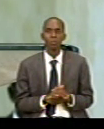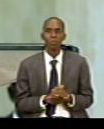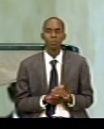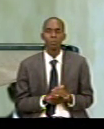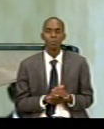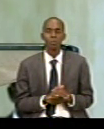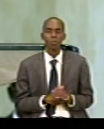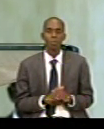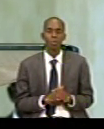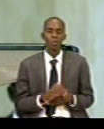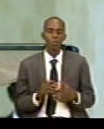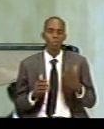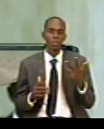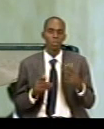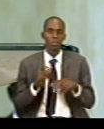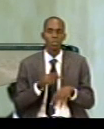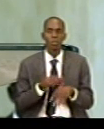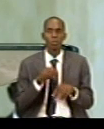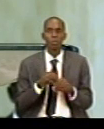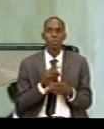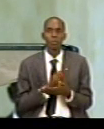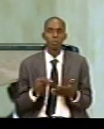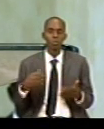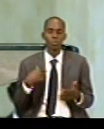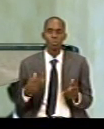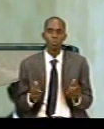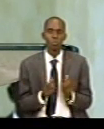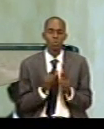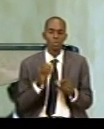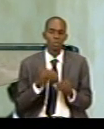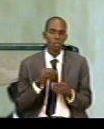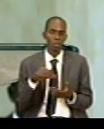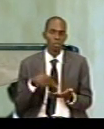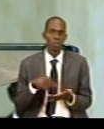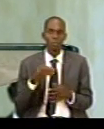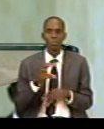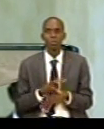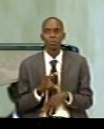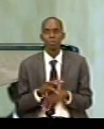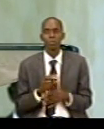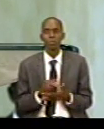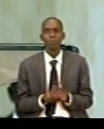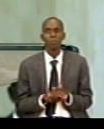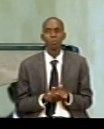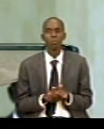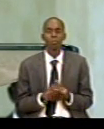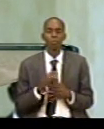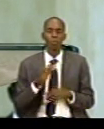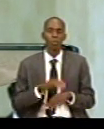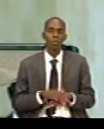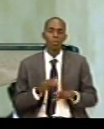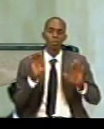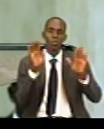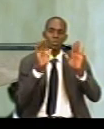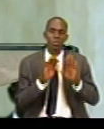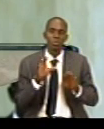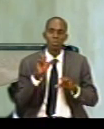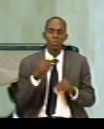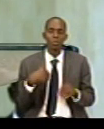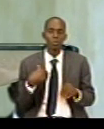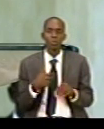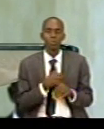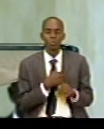3 times in a week, we meet in this church. On Sundays, we meet